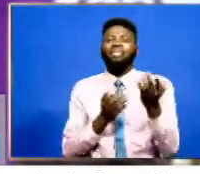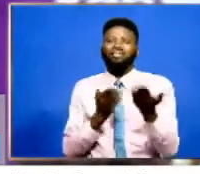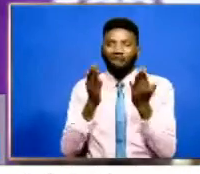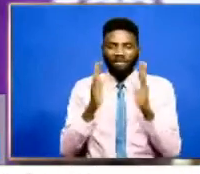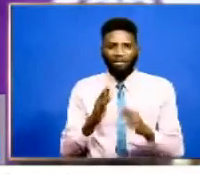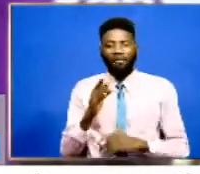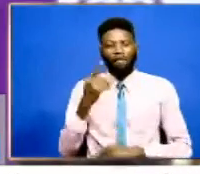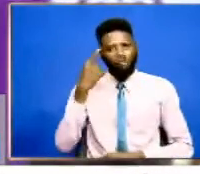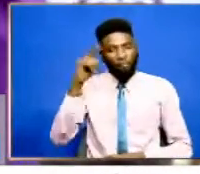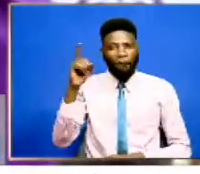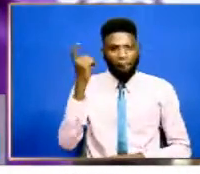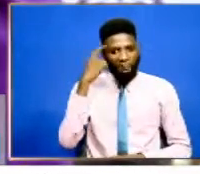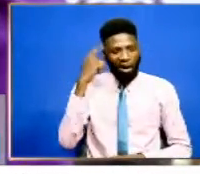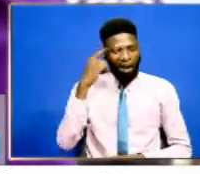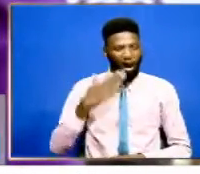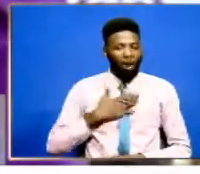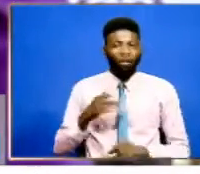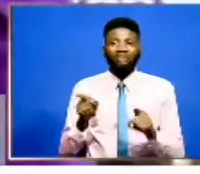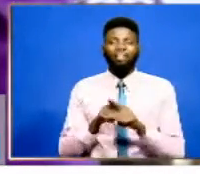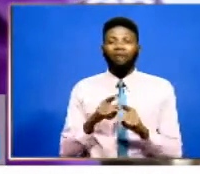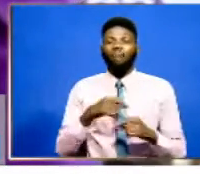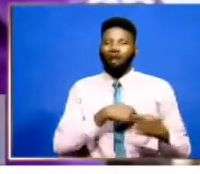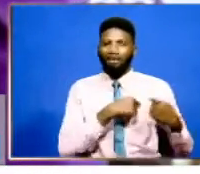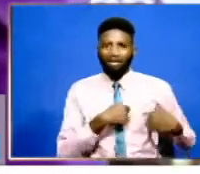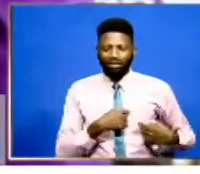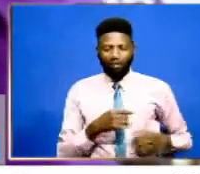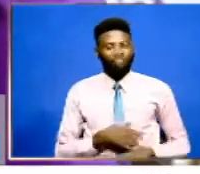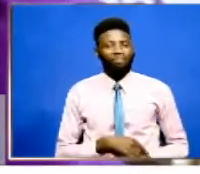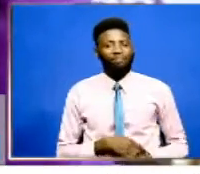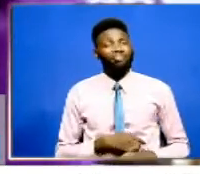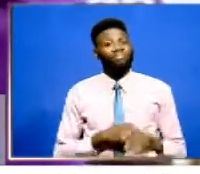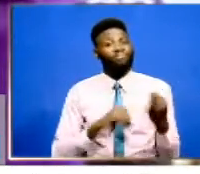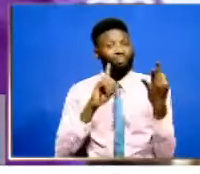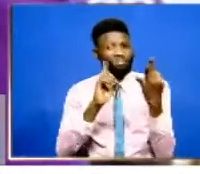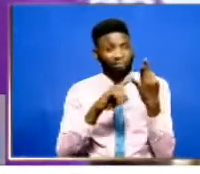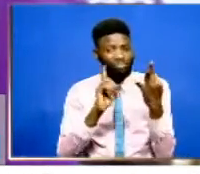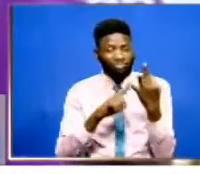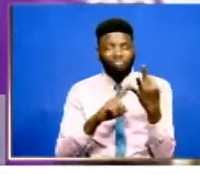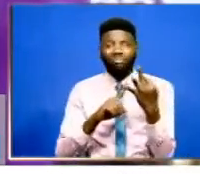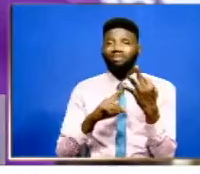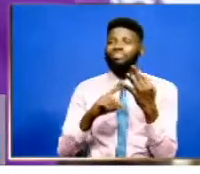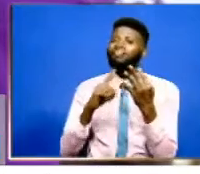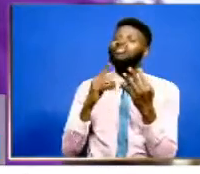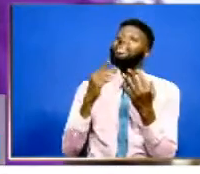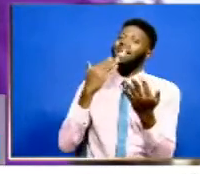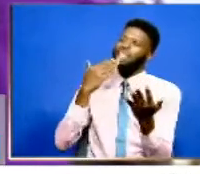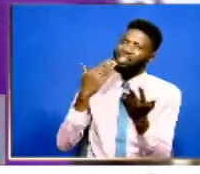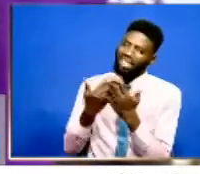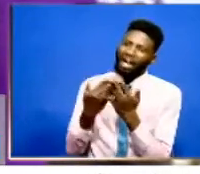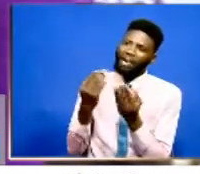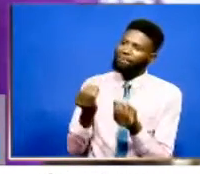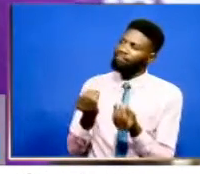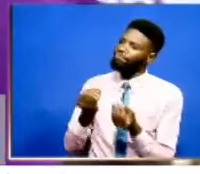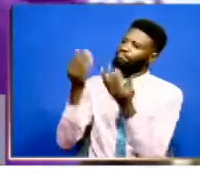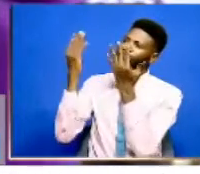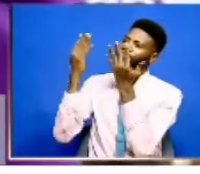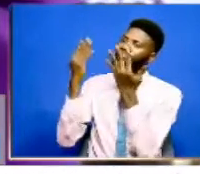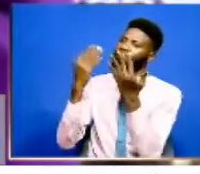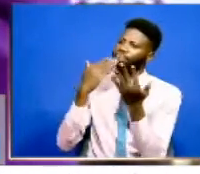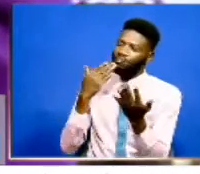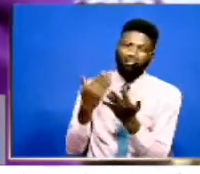The third practice is almsgiving. We not only